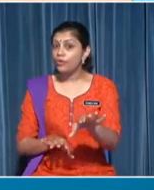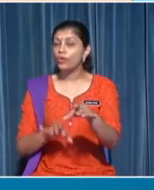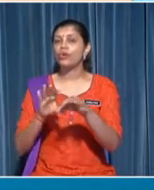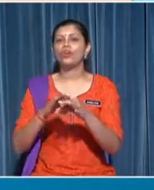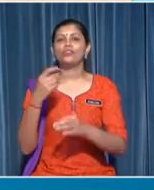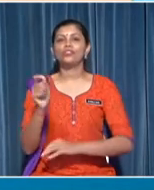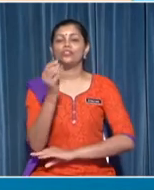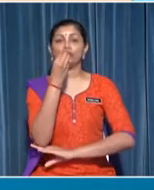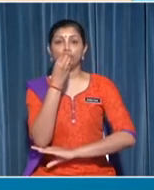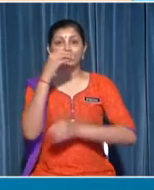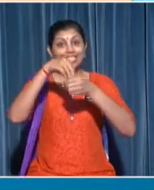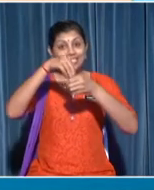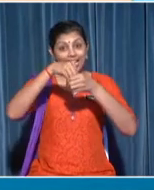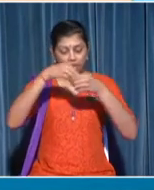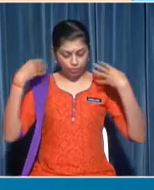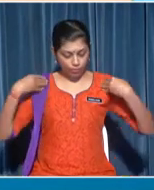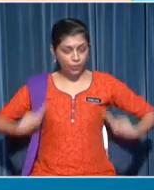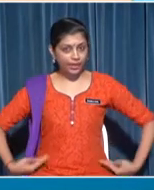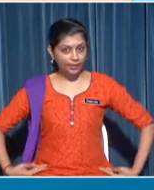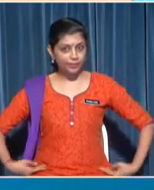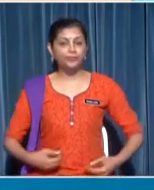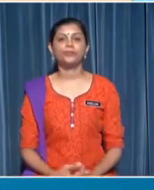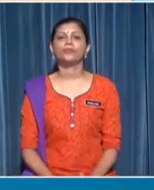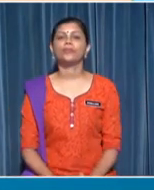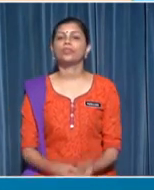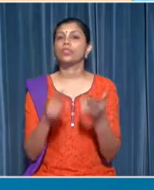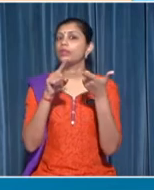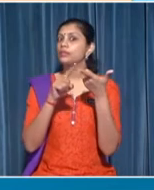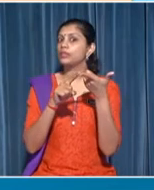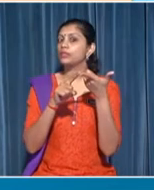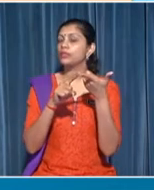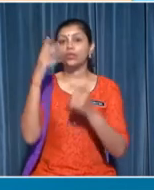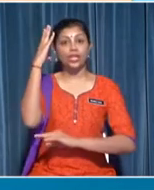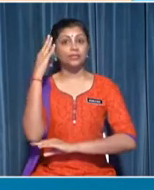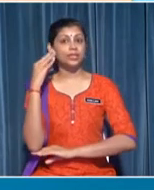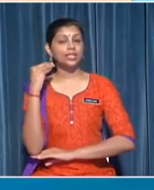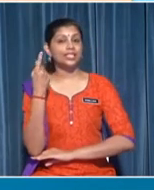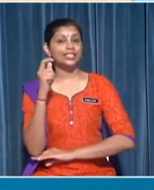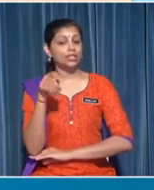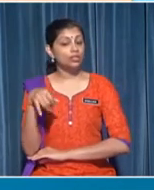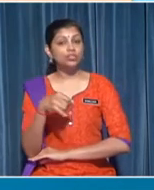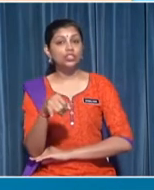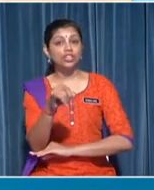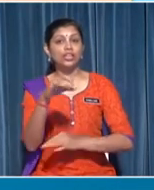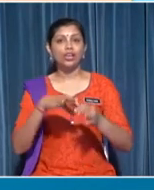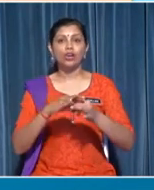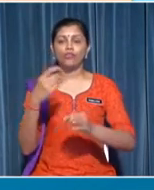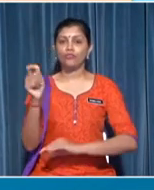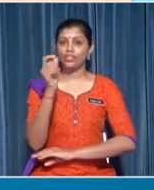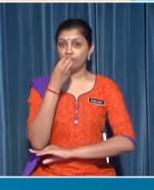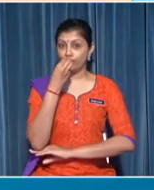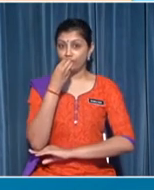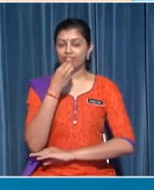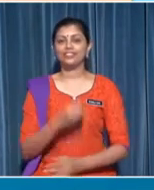our body. Next, we are going to experience the journey of the food itself,